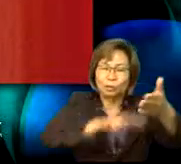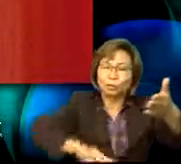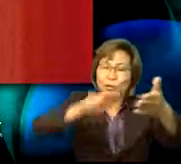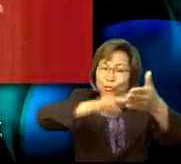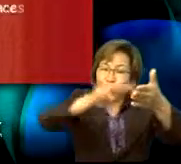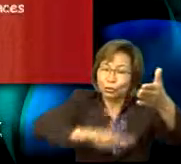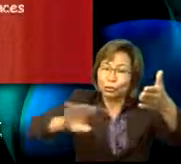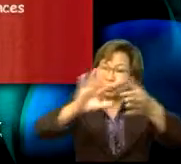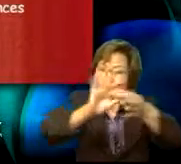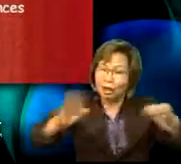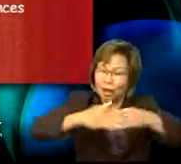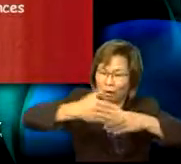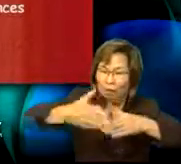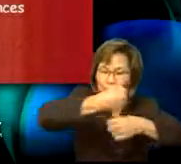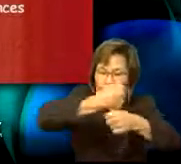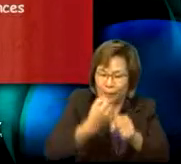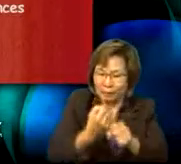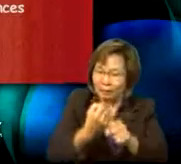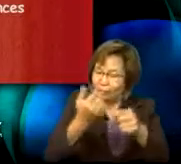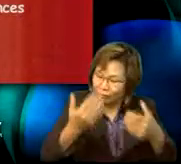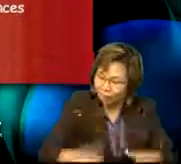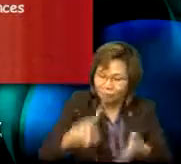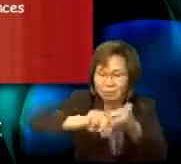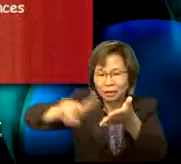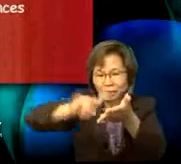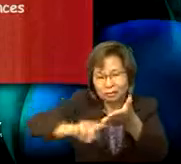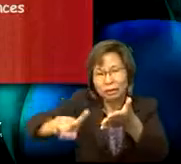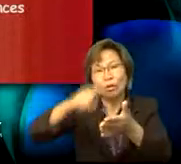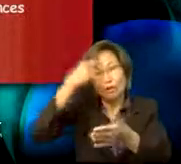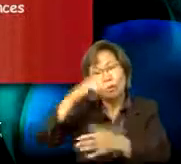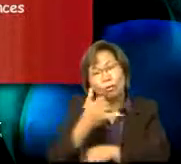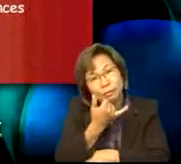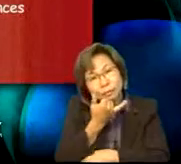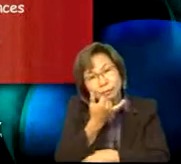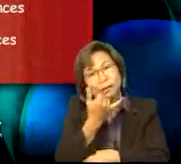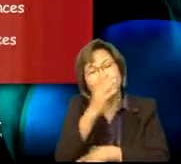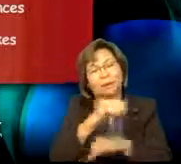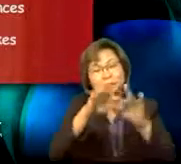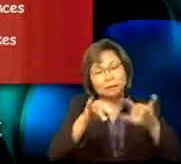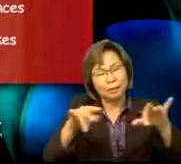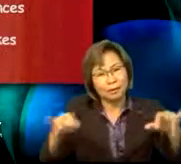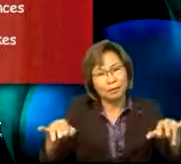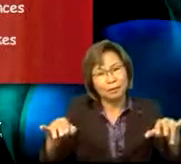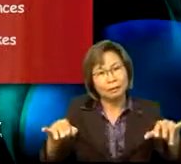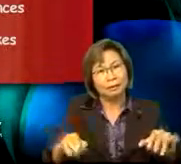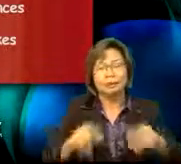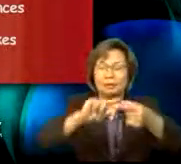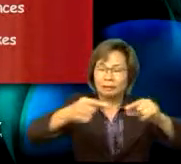Read your sentences after you have made them to check for mistakes in